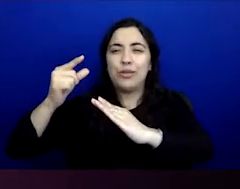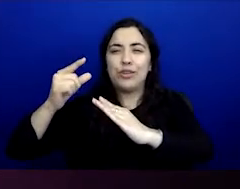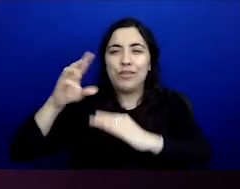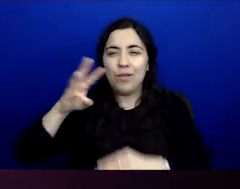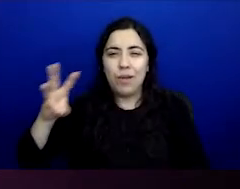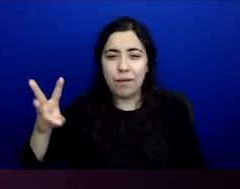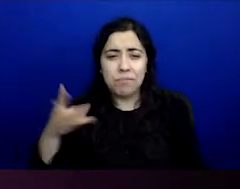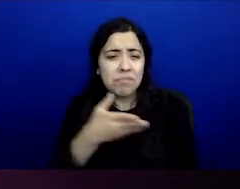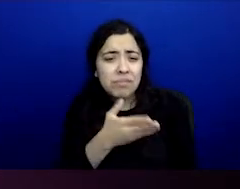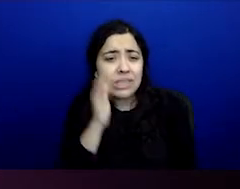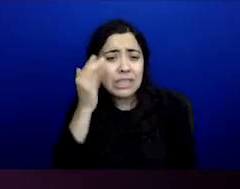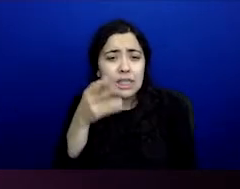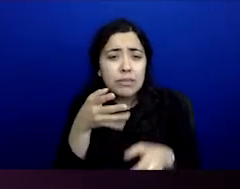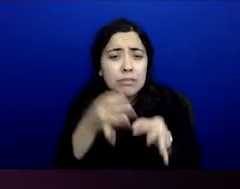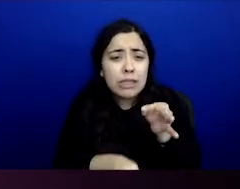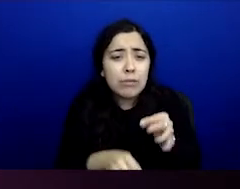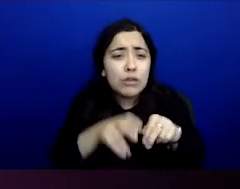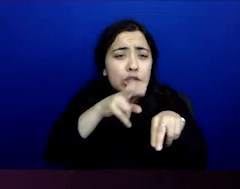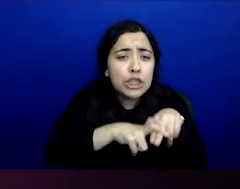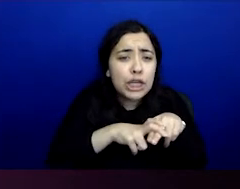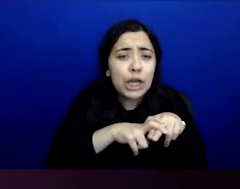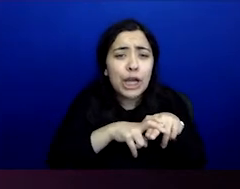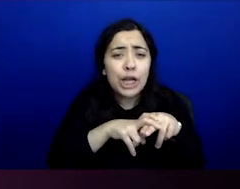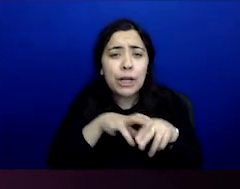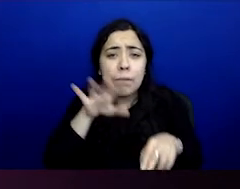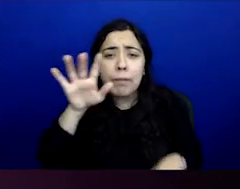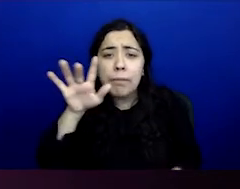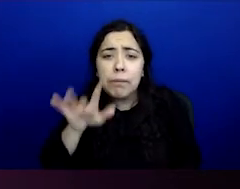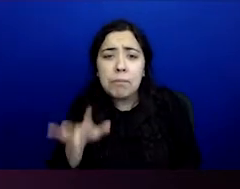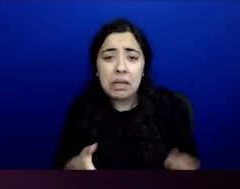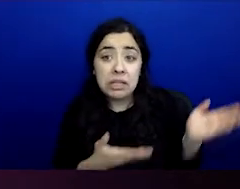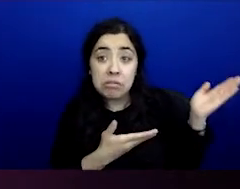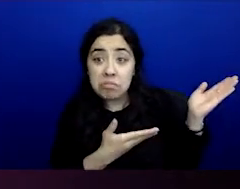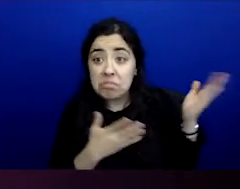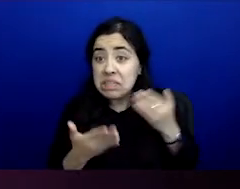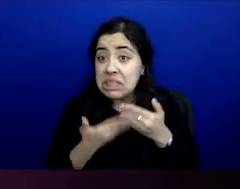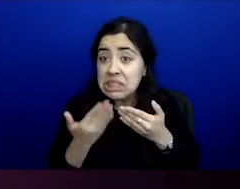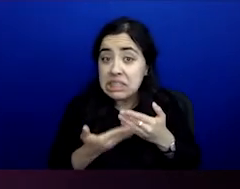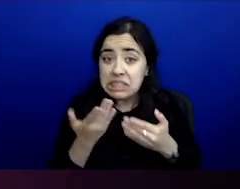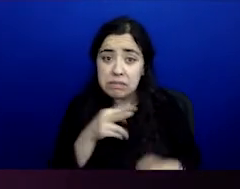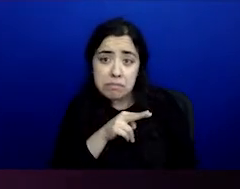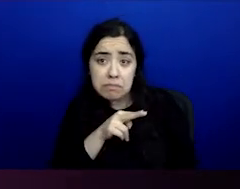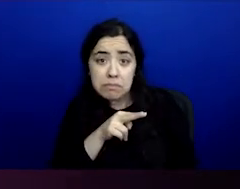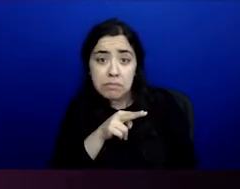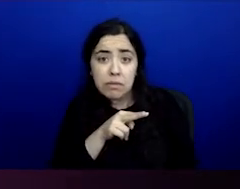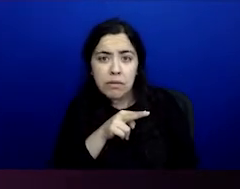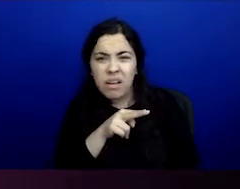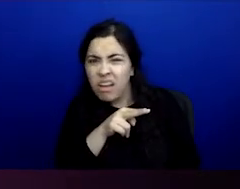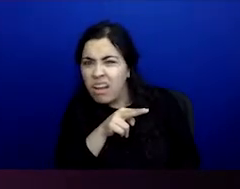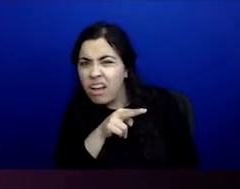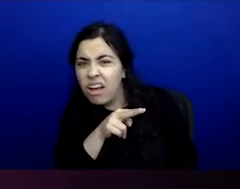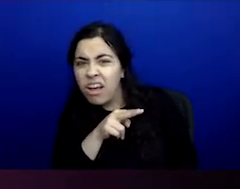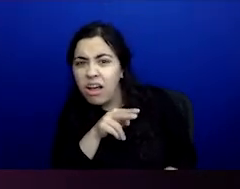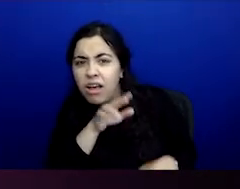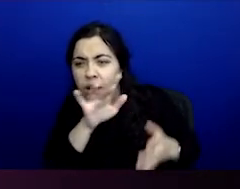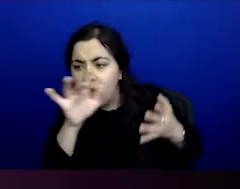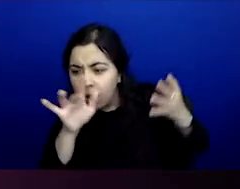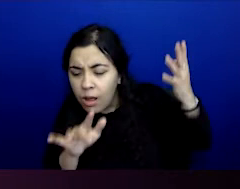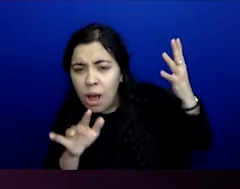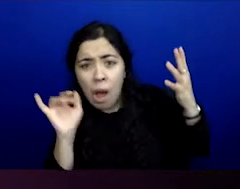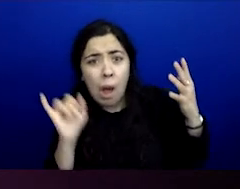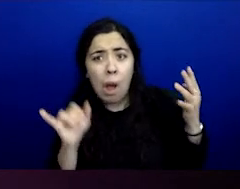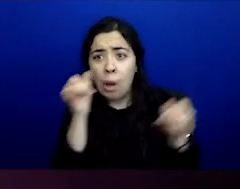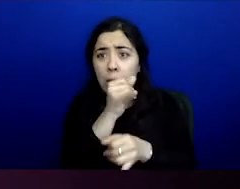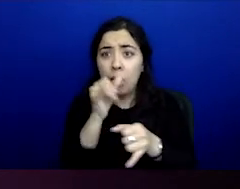picture of a chair and some buttons. Can't be that hard, right? But then you peel back the layers of the onion a little bit here and you realize not only do we